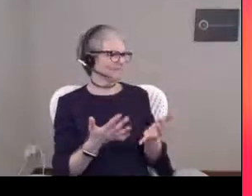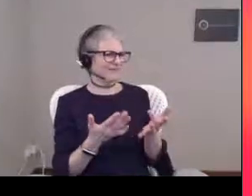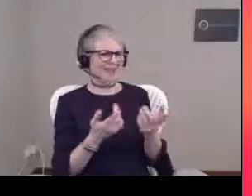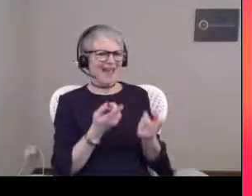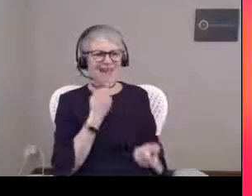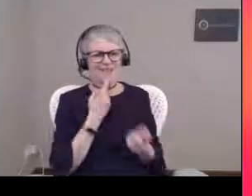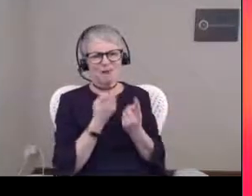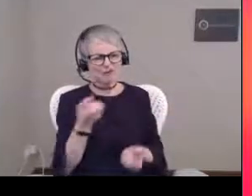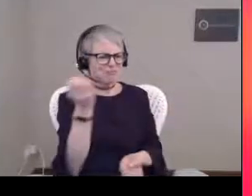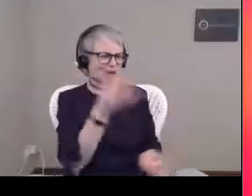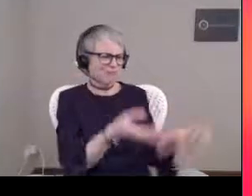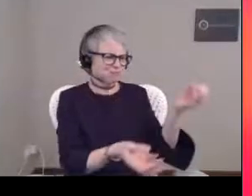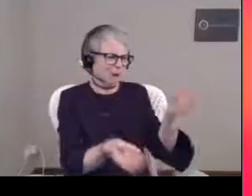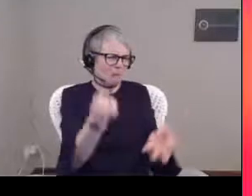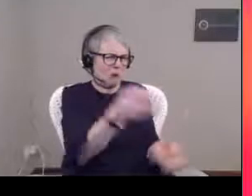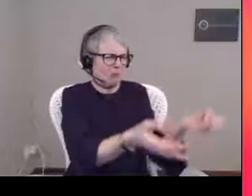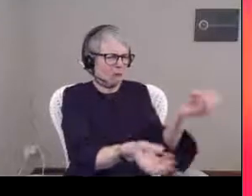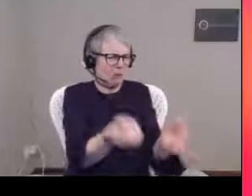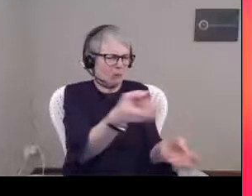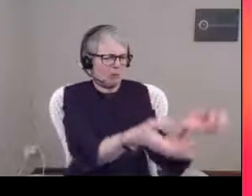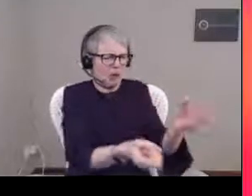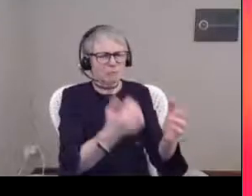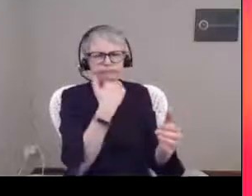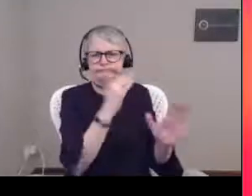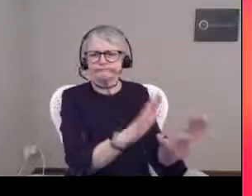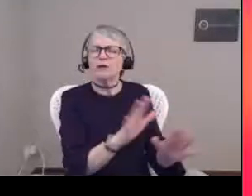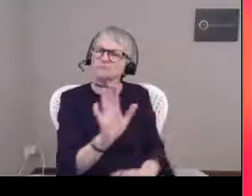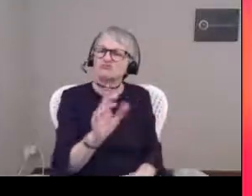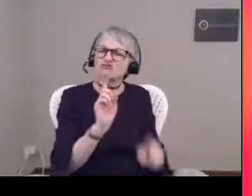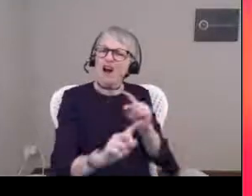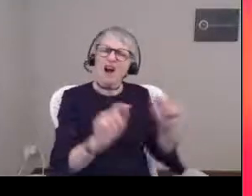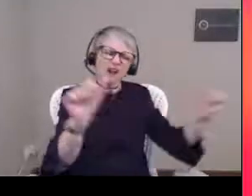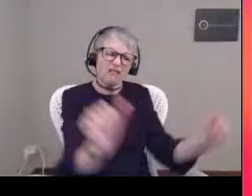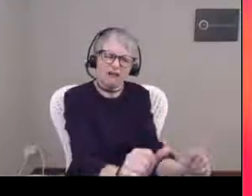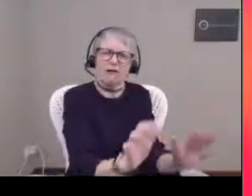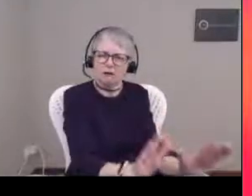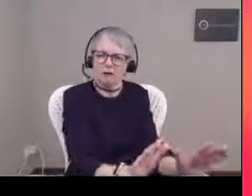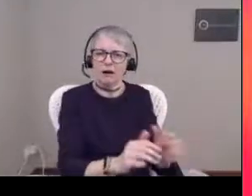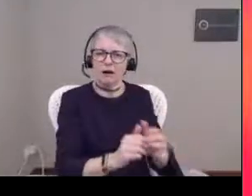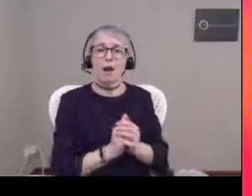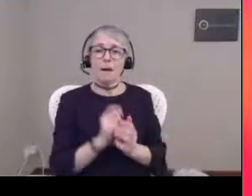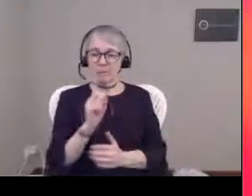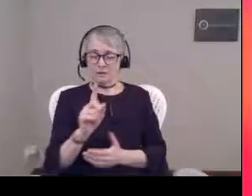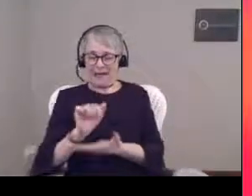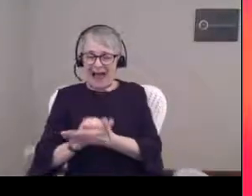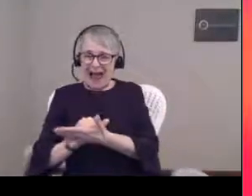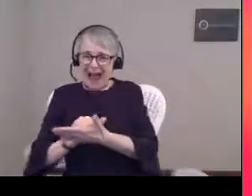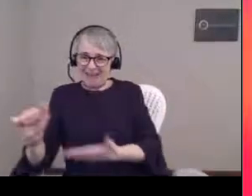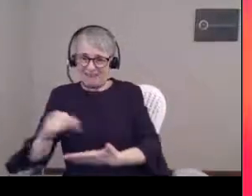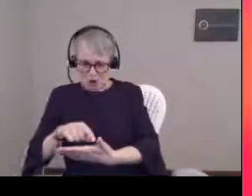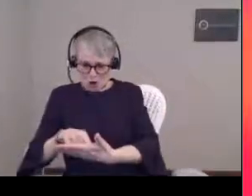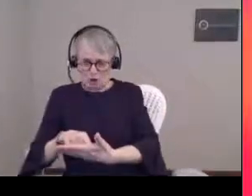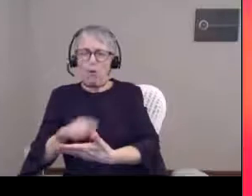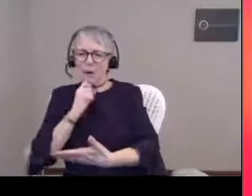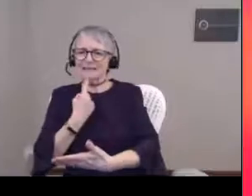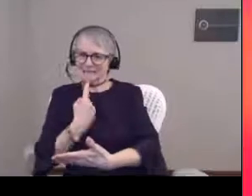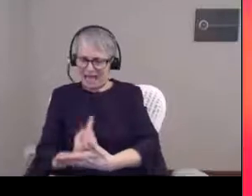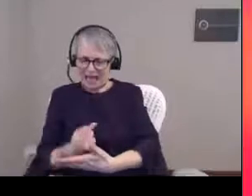that, you know, before you apply. But as I said, there is now the minimum criteria on the adverts, so you understand when you